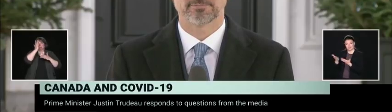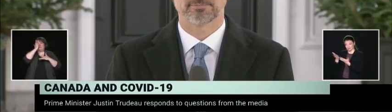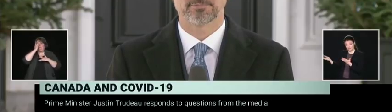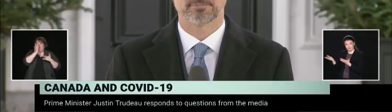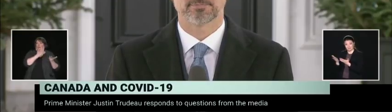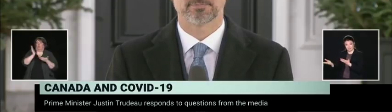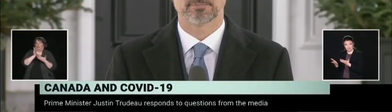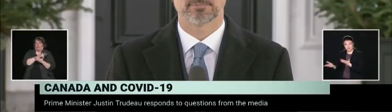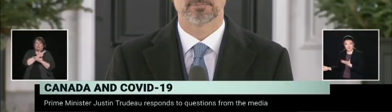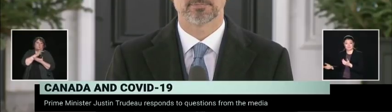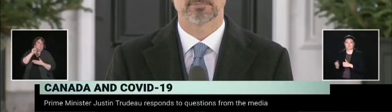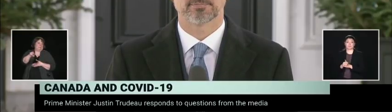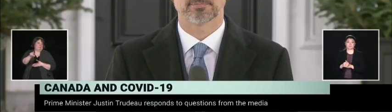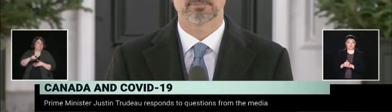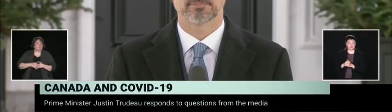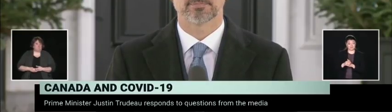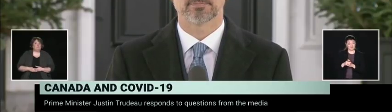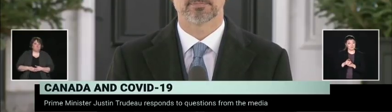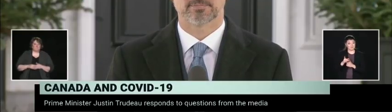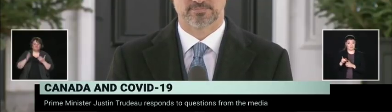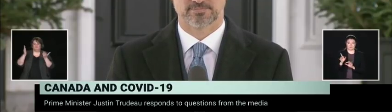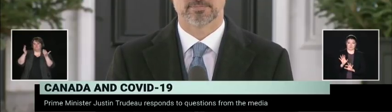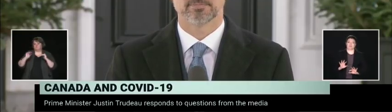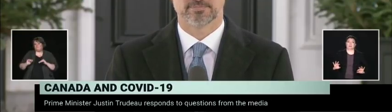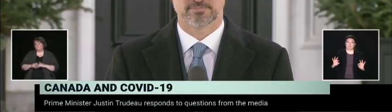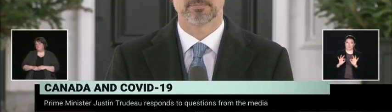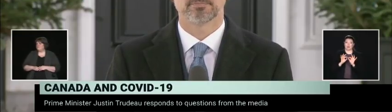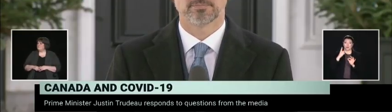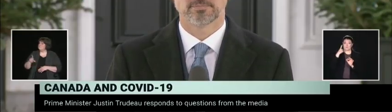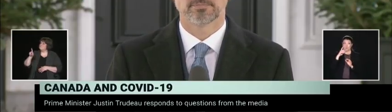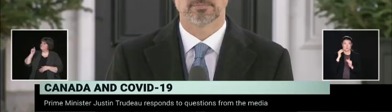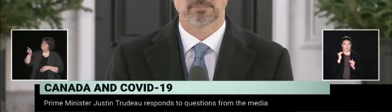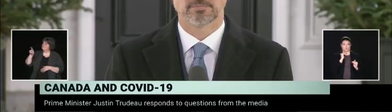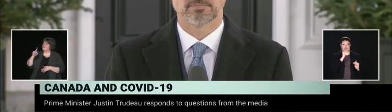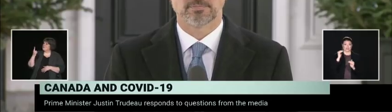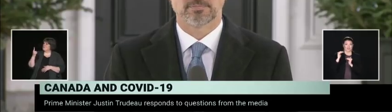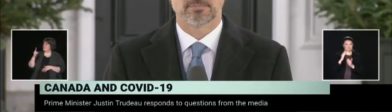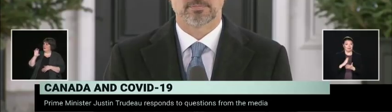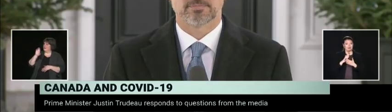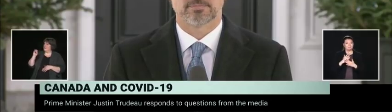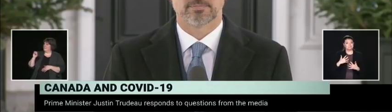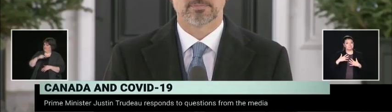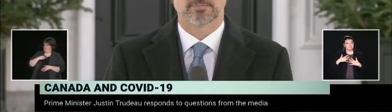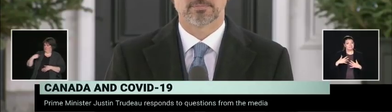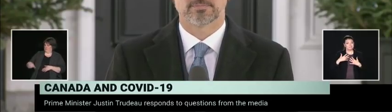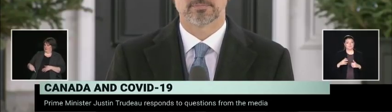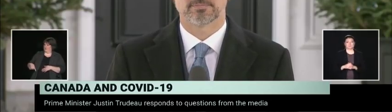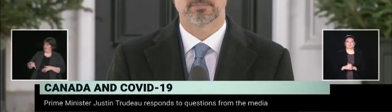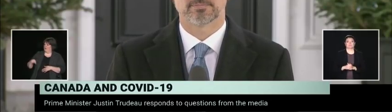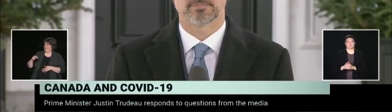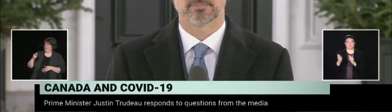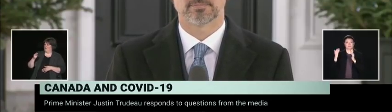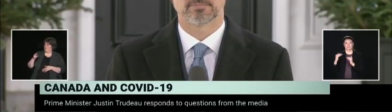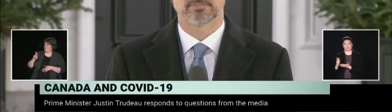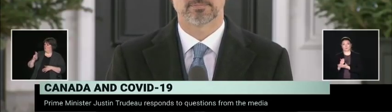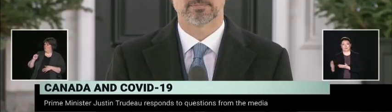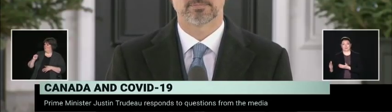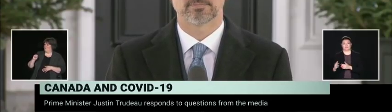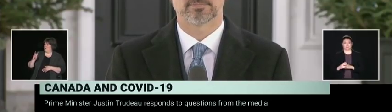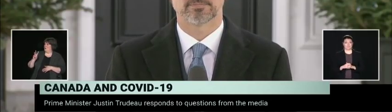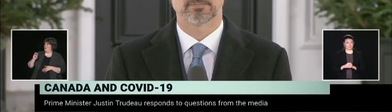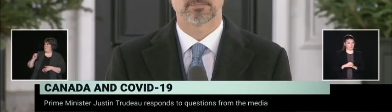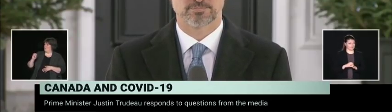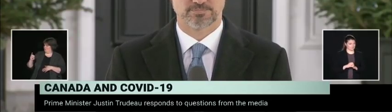epidemic. La compagnie Huawei va nous donner des masques, des respirateurs, alors qu'on est un petit peu en situation